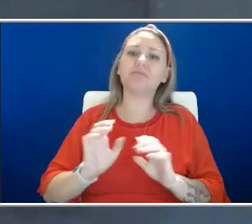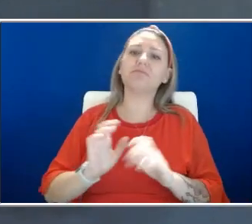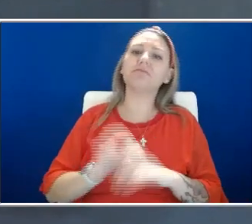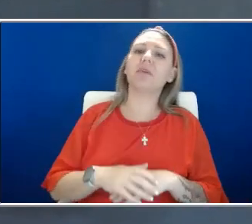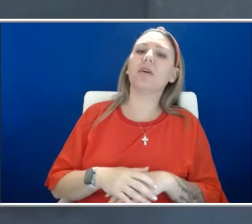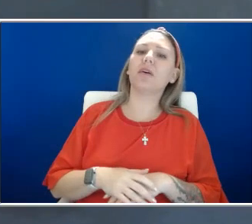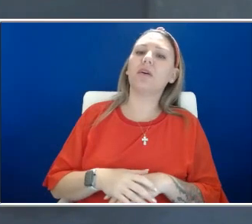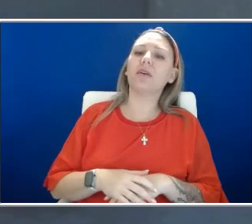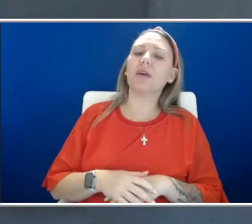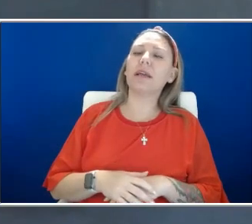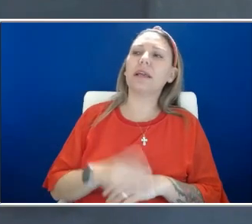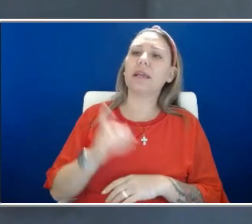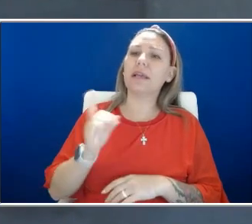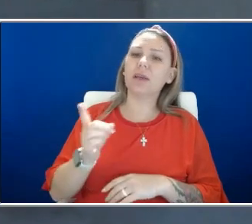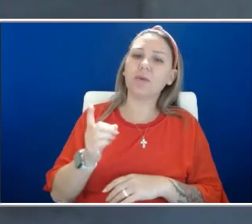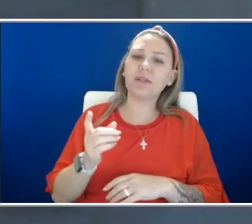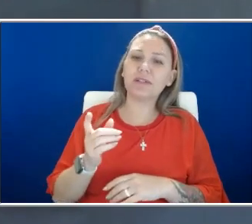was